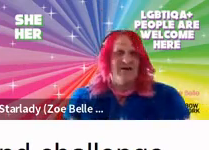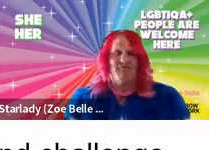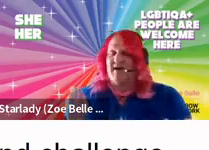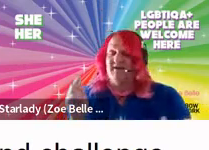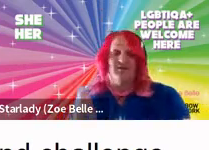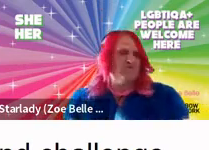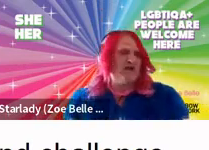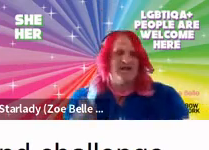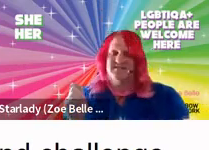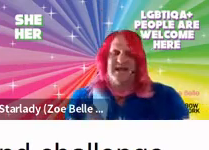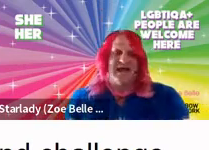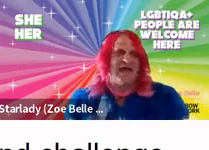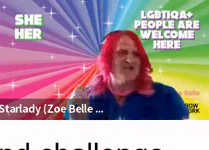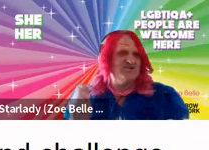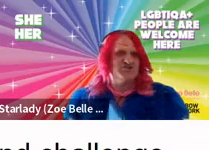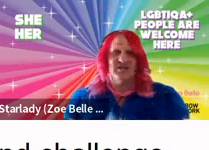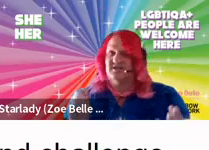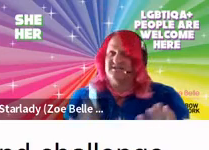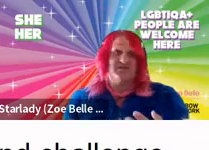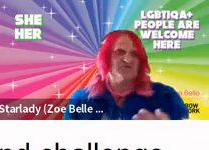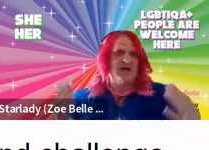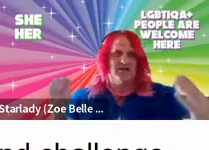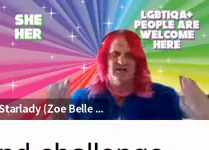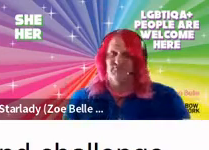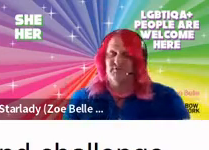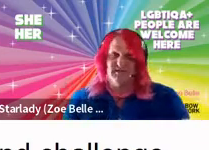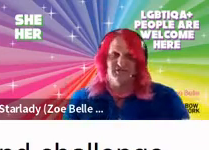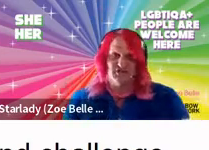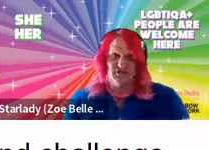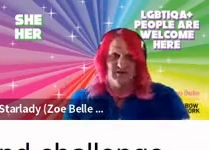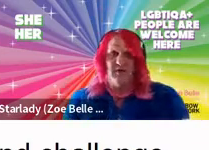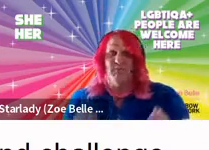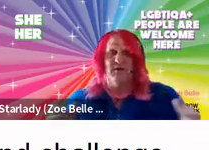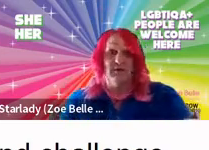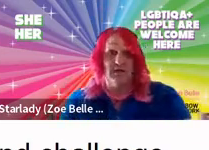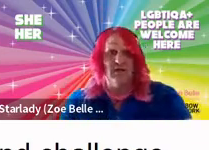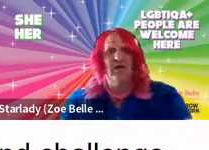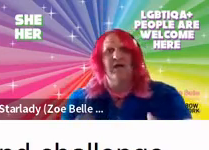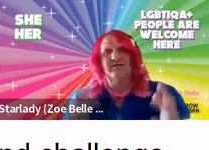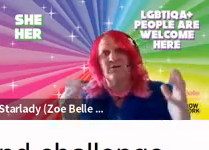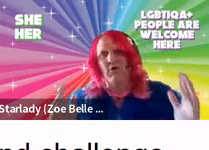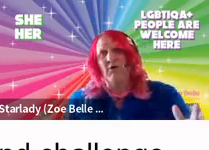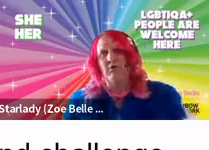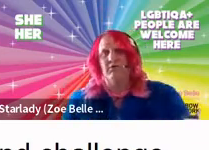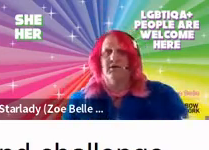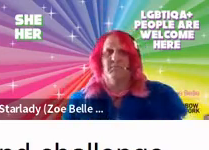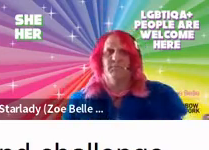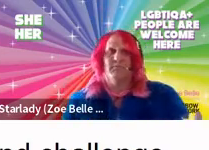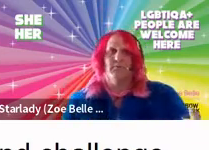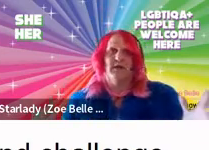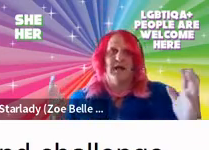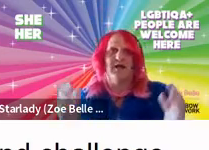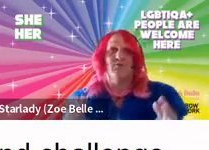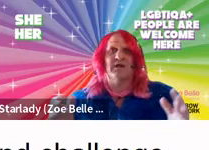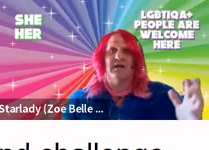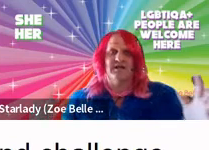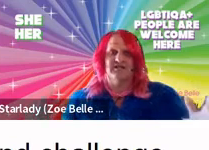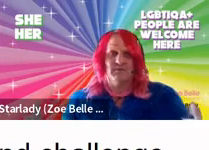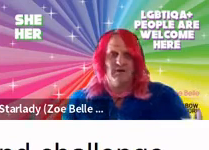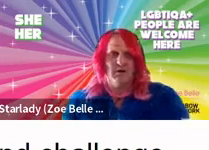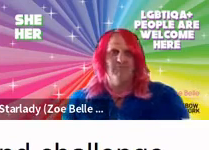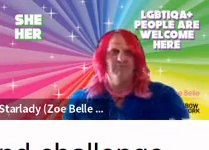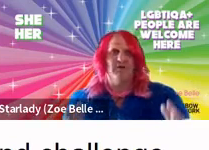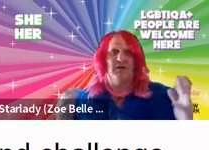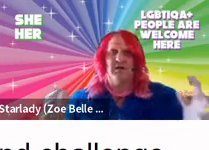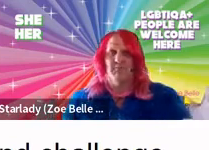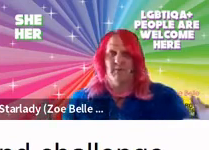upon, you know, race, age, gender, sexuality, religion, ability, is all inappropriate, and we need